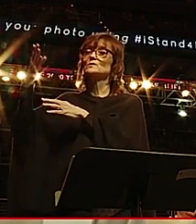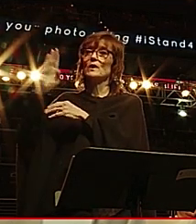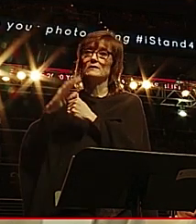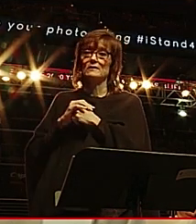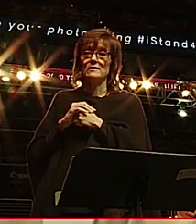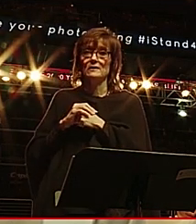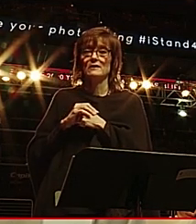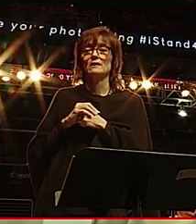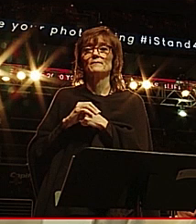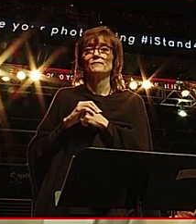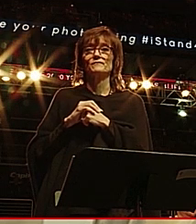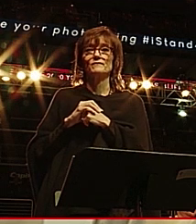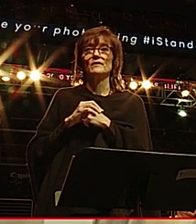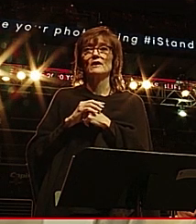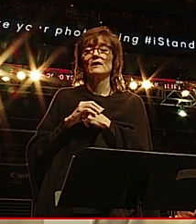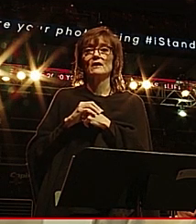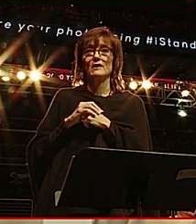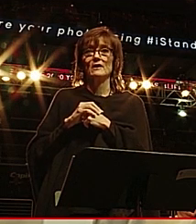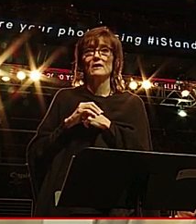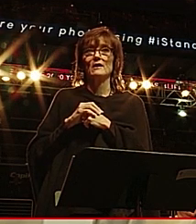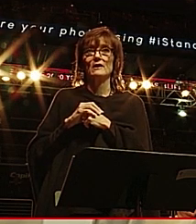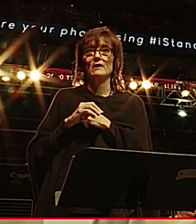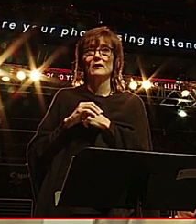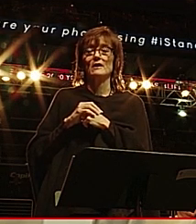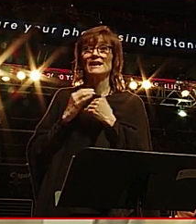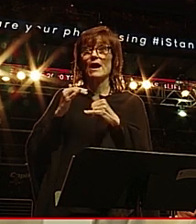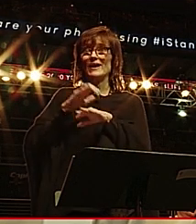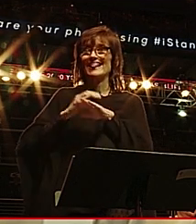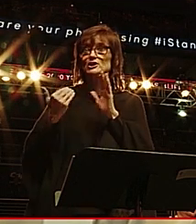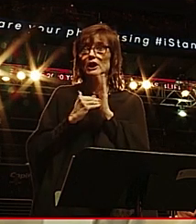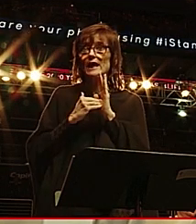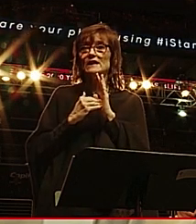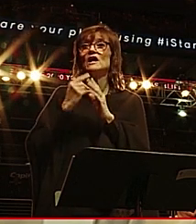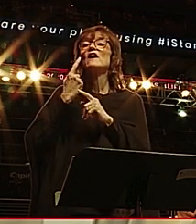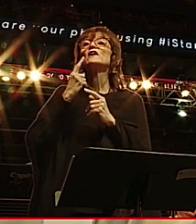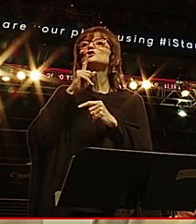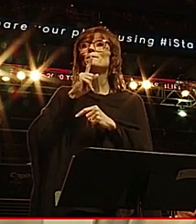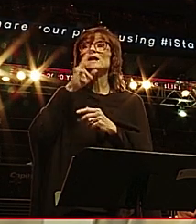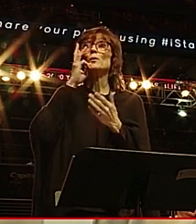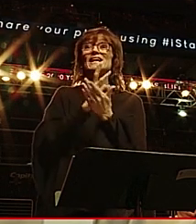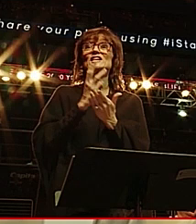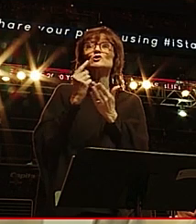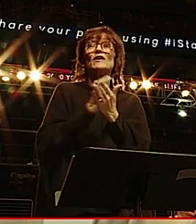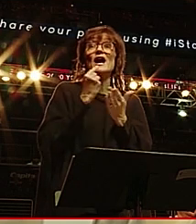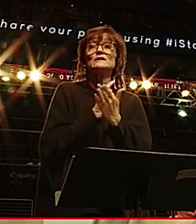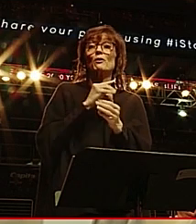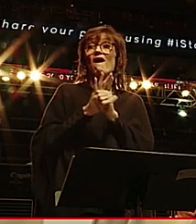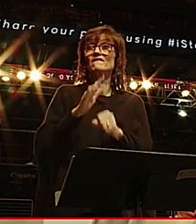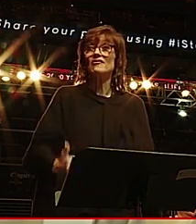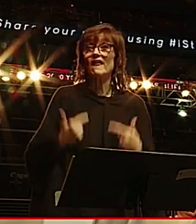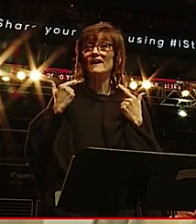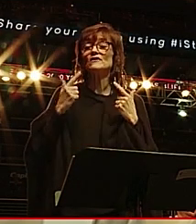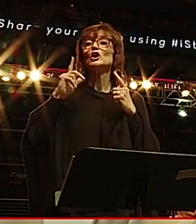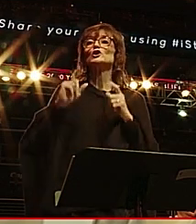quien le pertenece, a Dios. Let me say it in English again. To be witness to the gospel of life, you have to give your